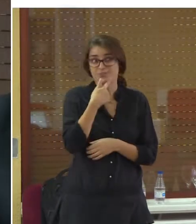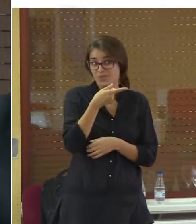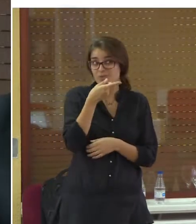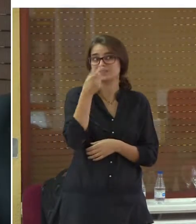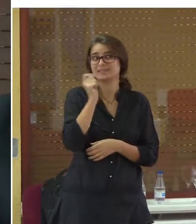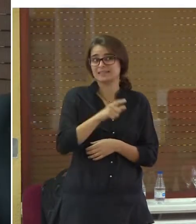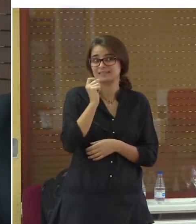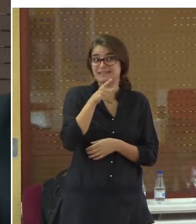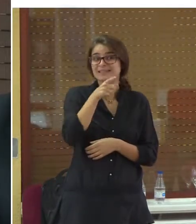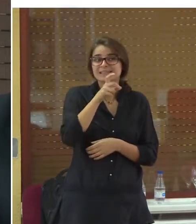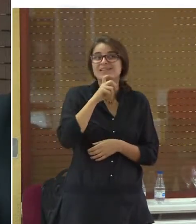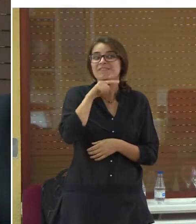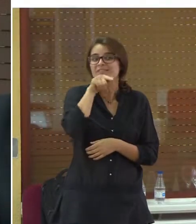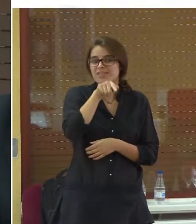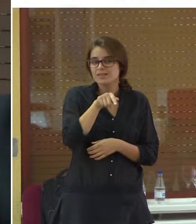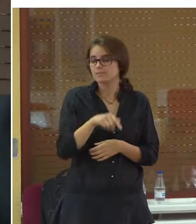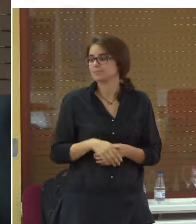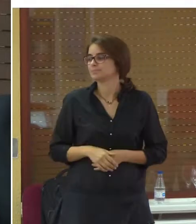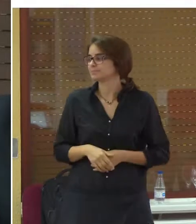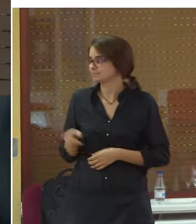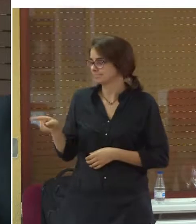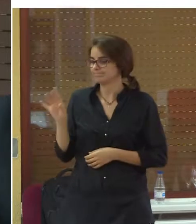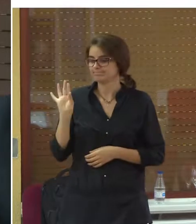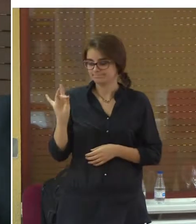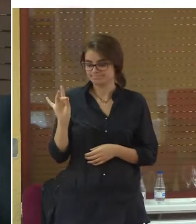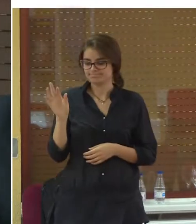it's one of the greatest difficulties.